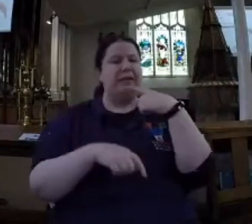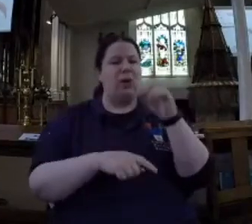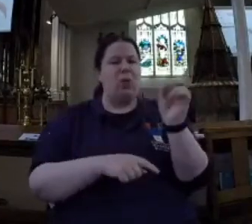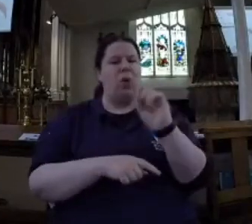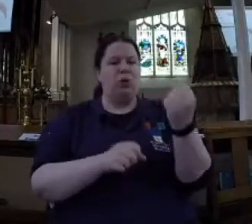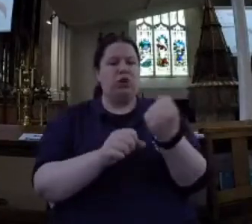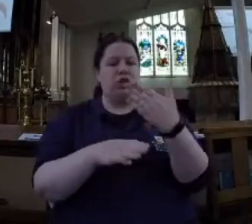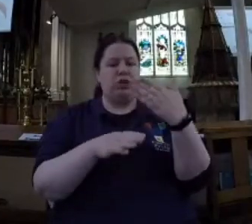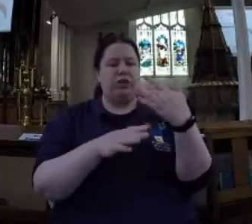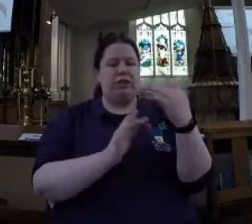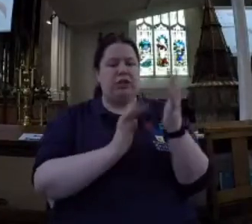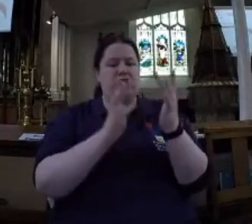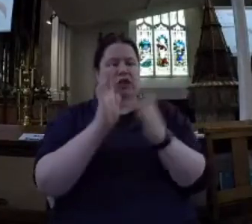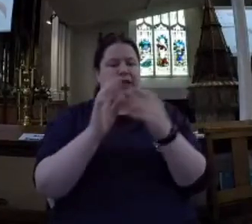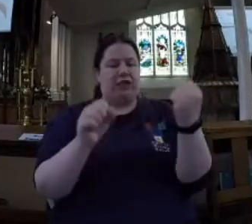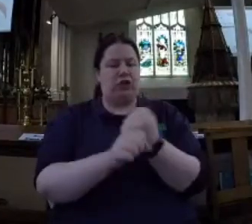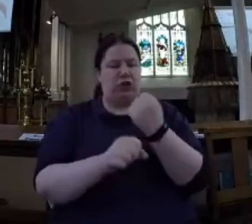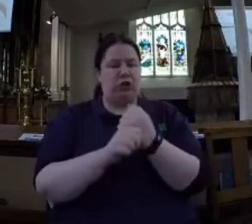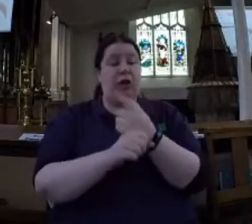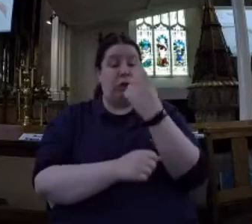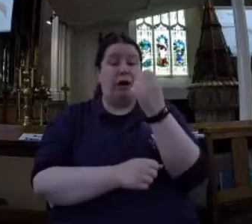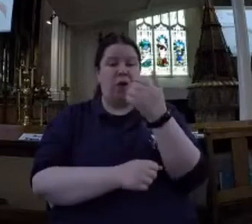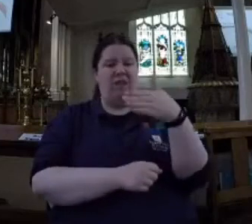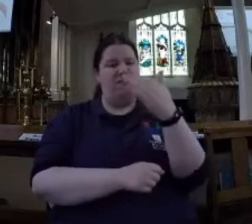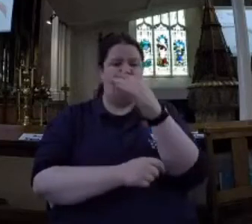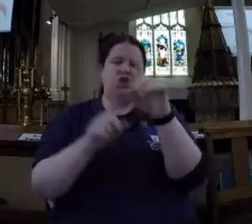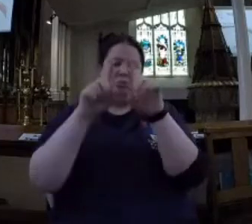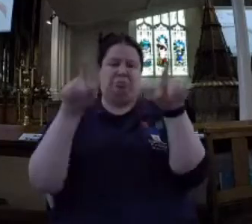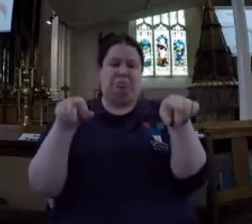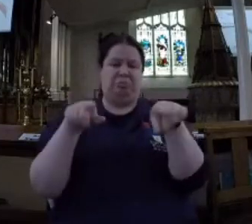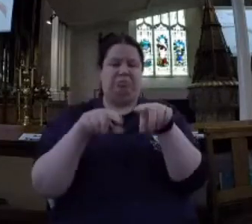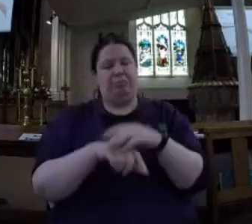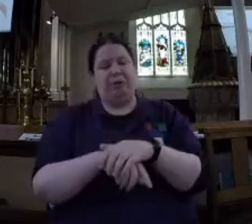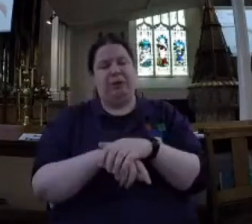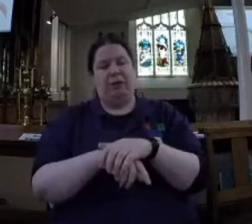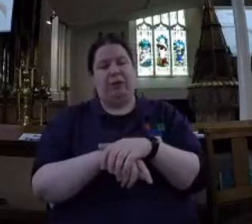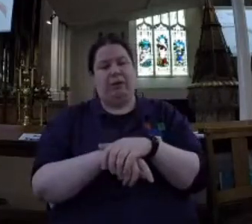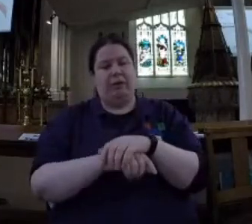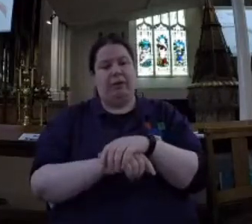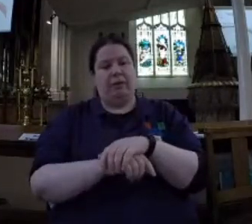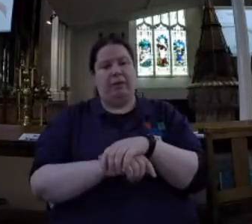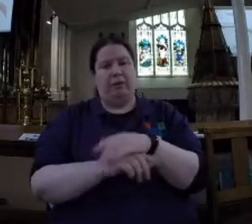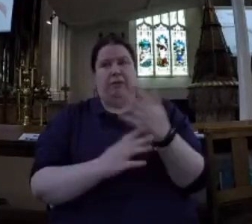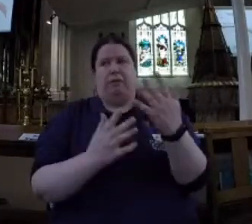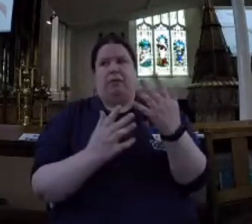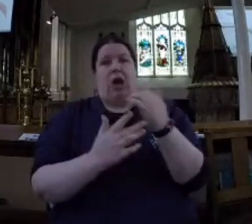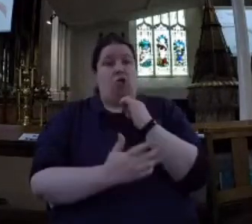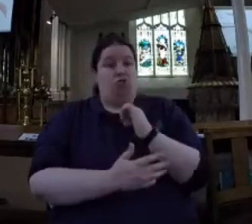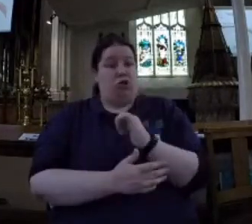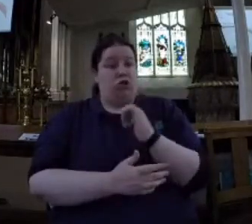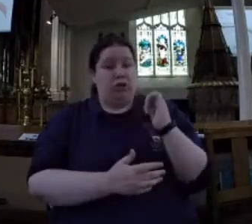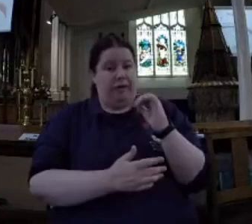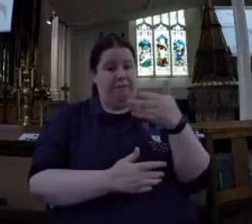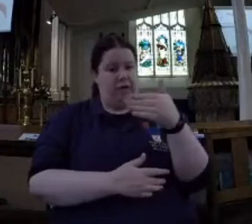do?" And you had one of those fish emblems on your plate, a Christian fish